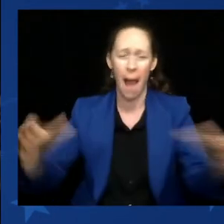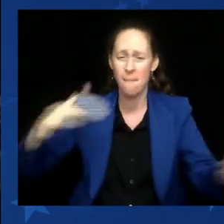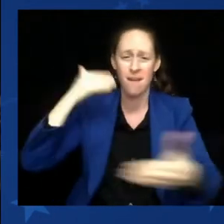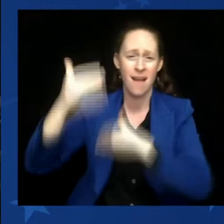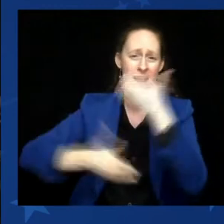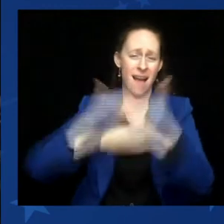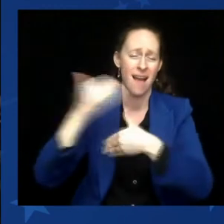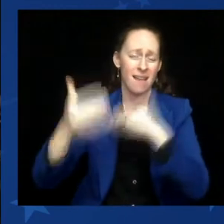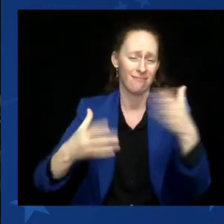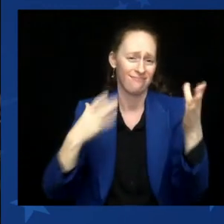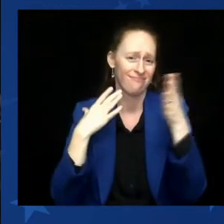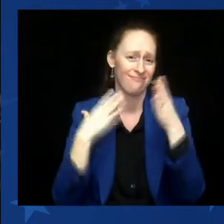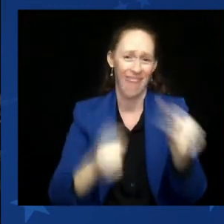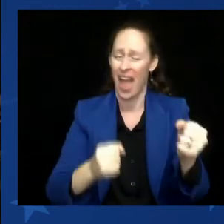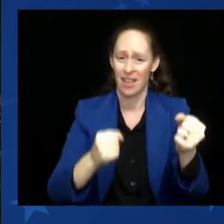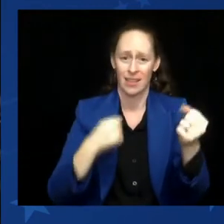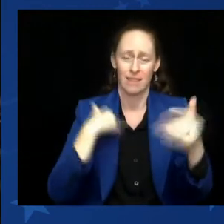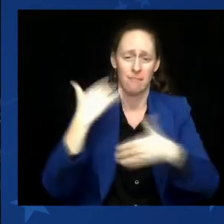have more to go.